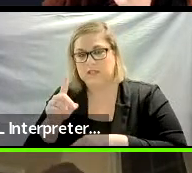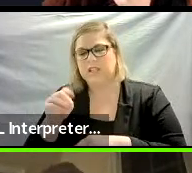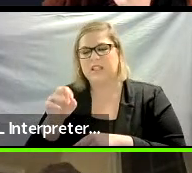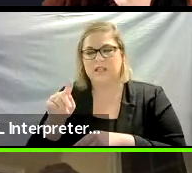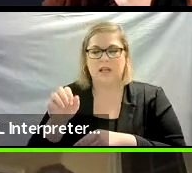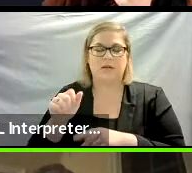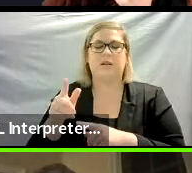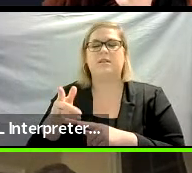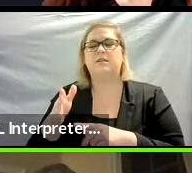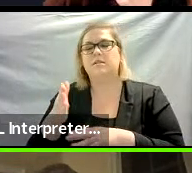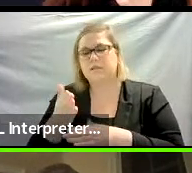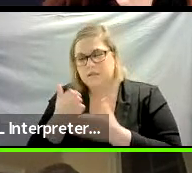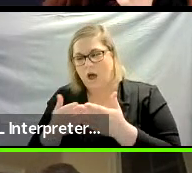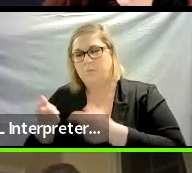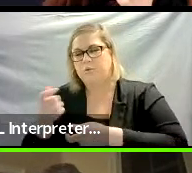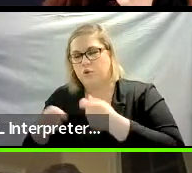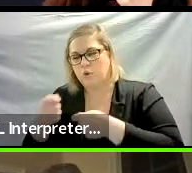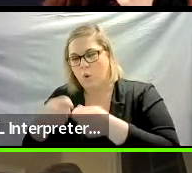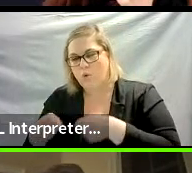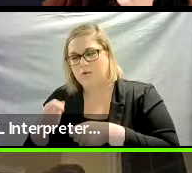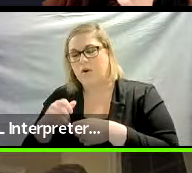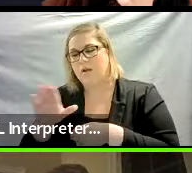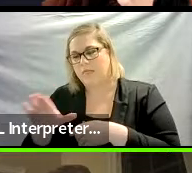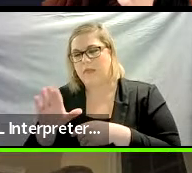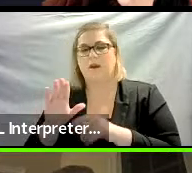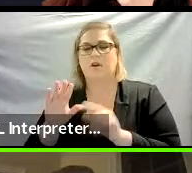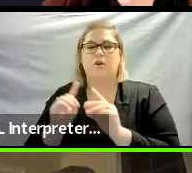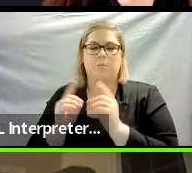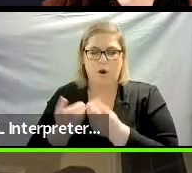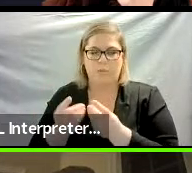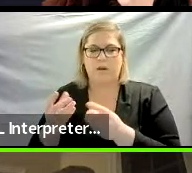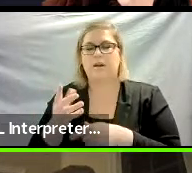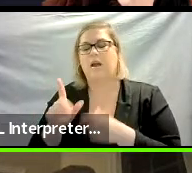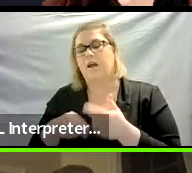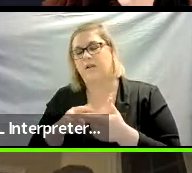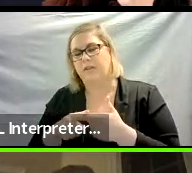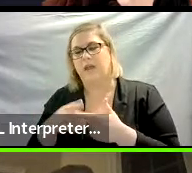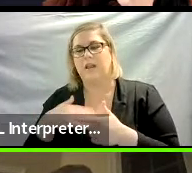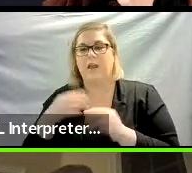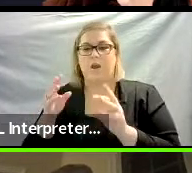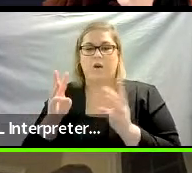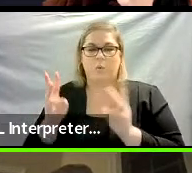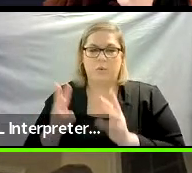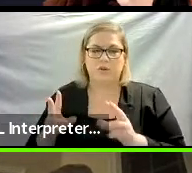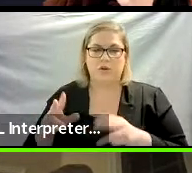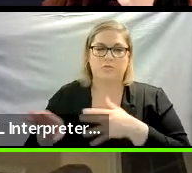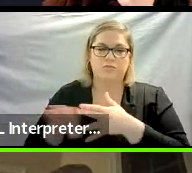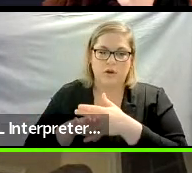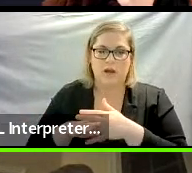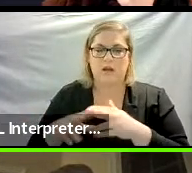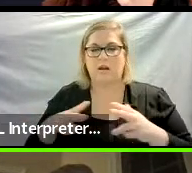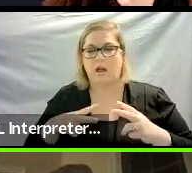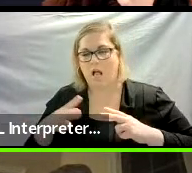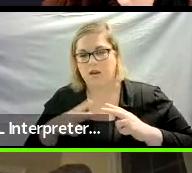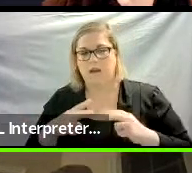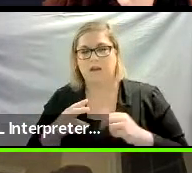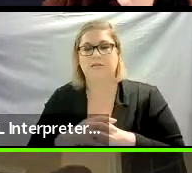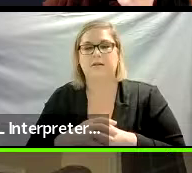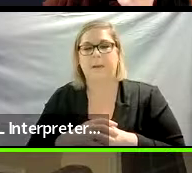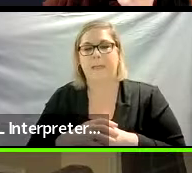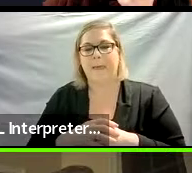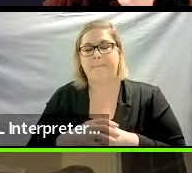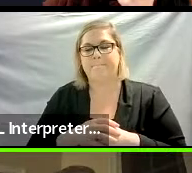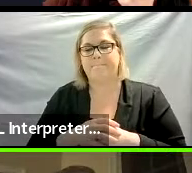some turnover with their program and in that department. And then certainly like their winter break and the holidays and competing schedules and stuff. So